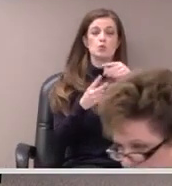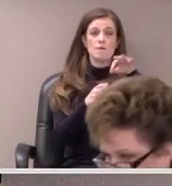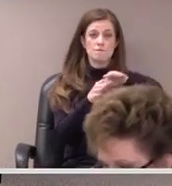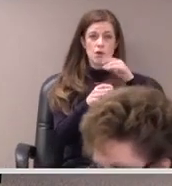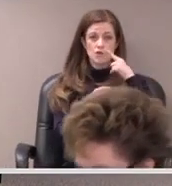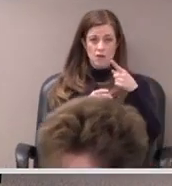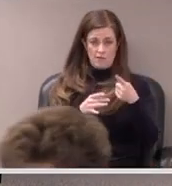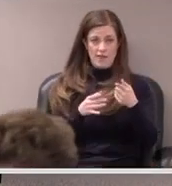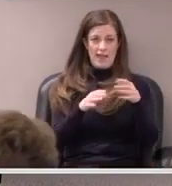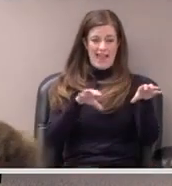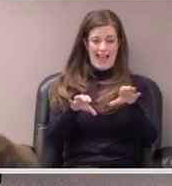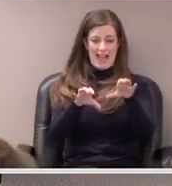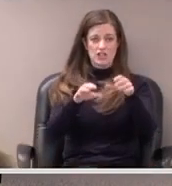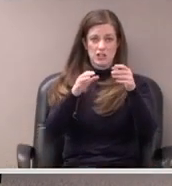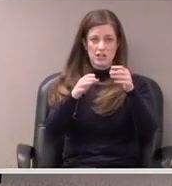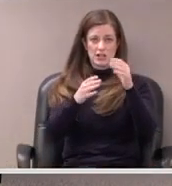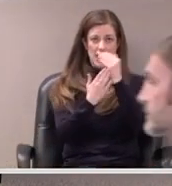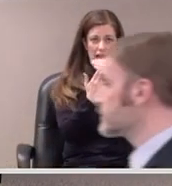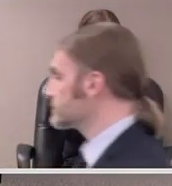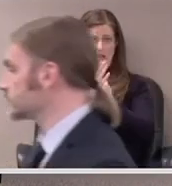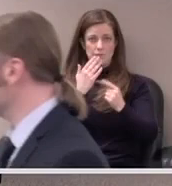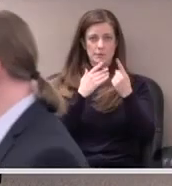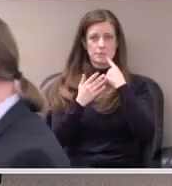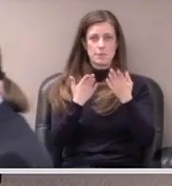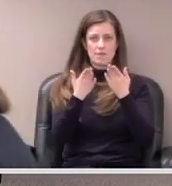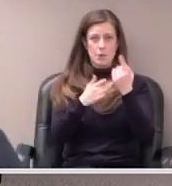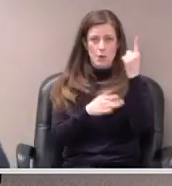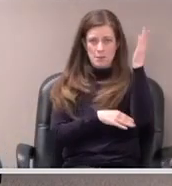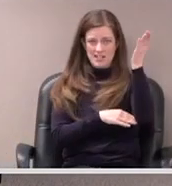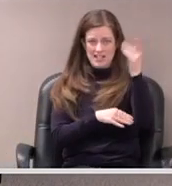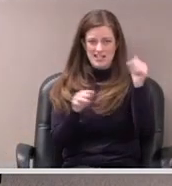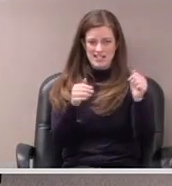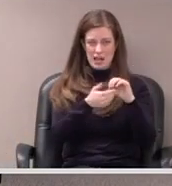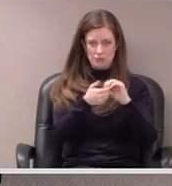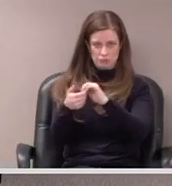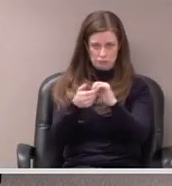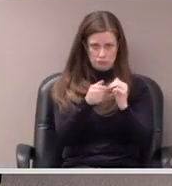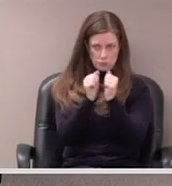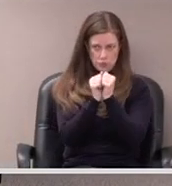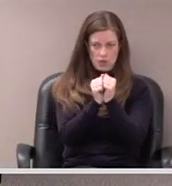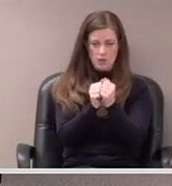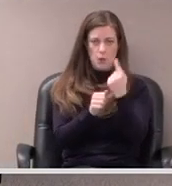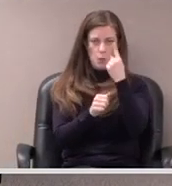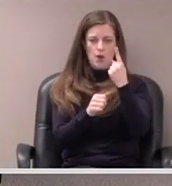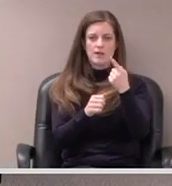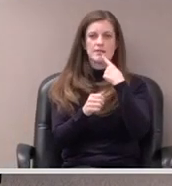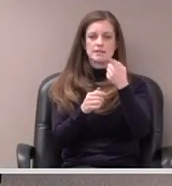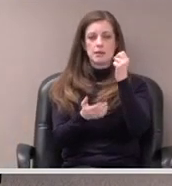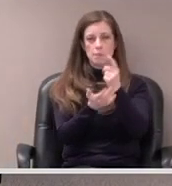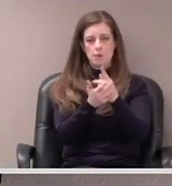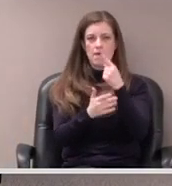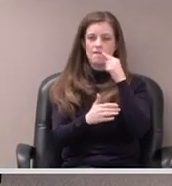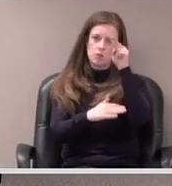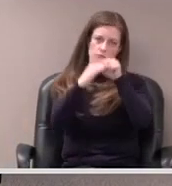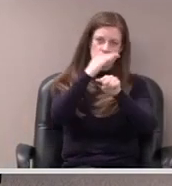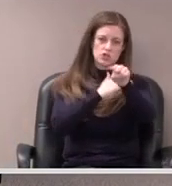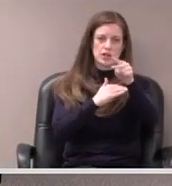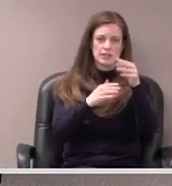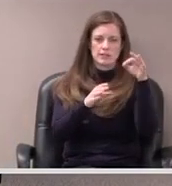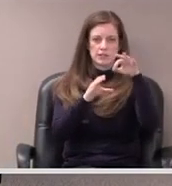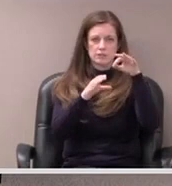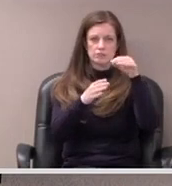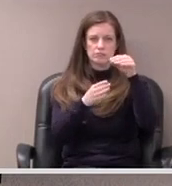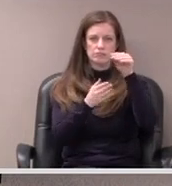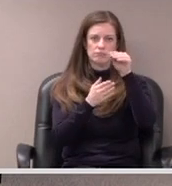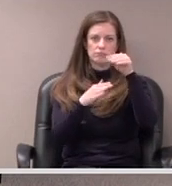one presentation as they work together. One is the approval of the projected enrollments for 2021,